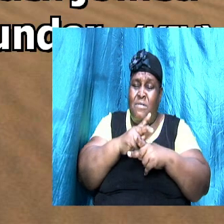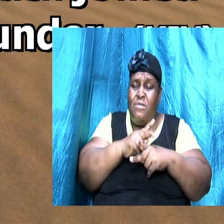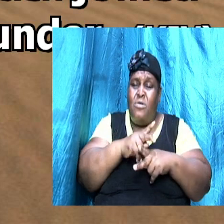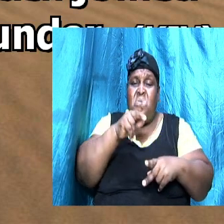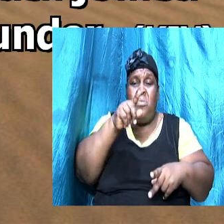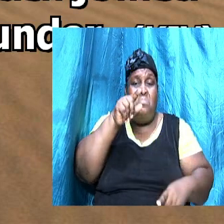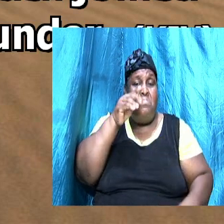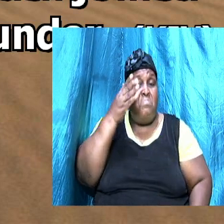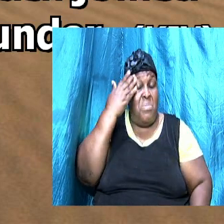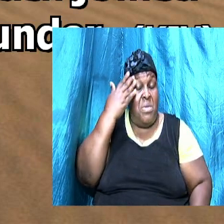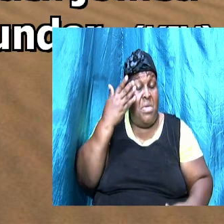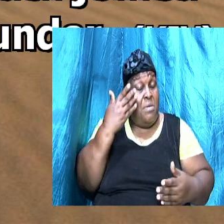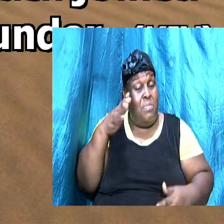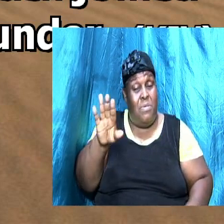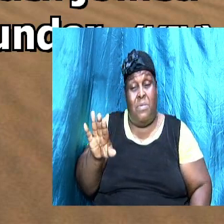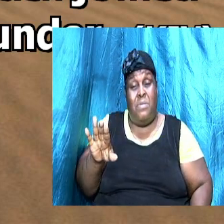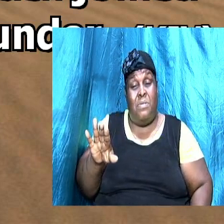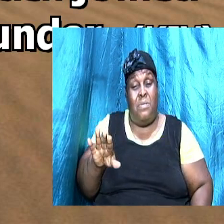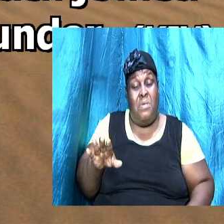things.